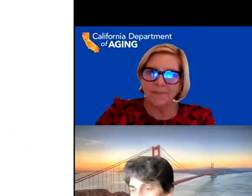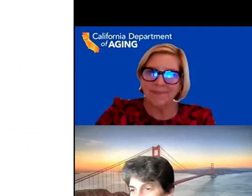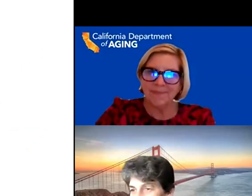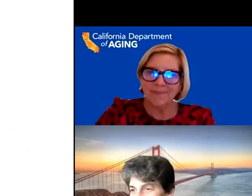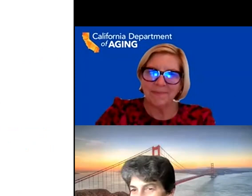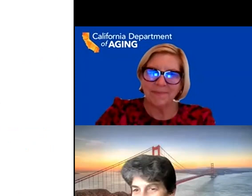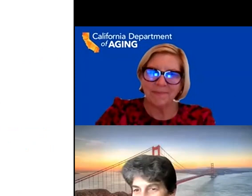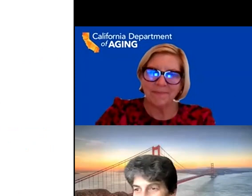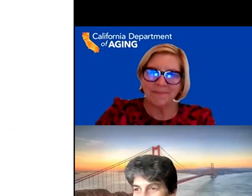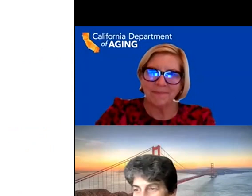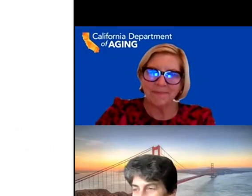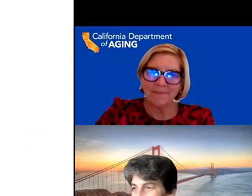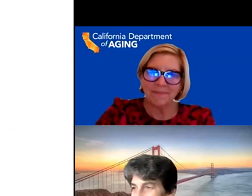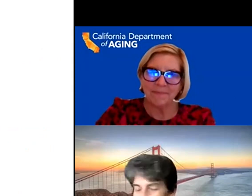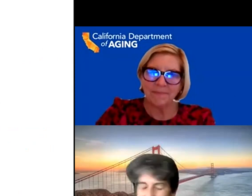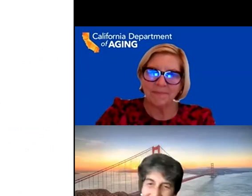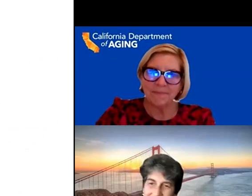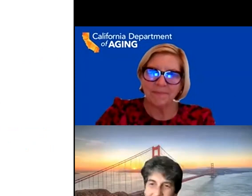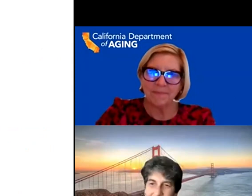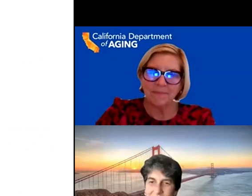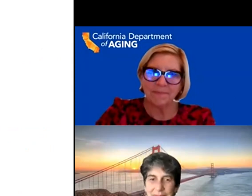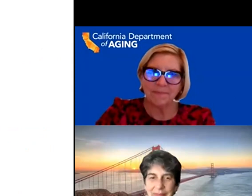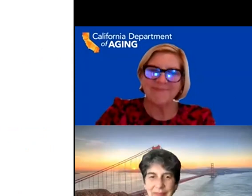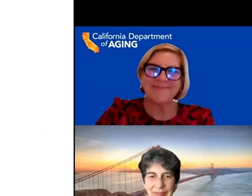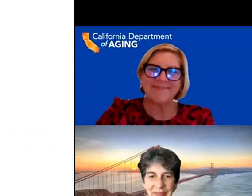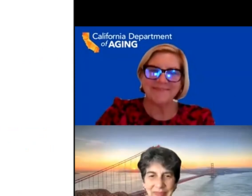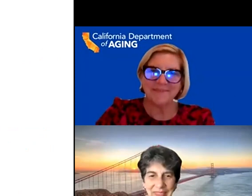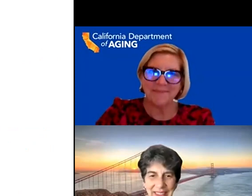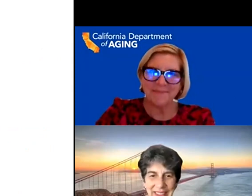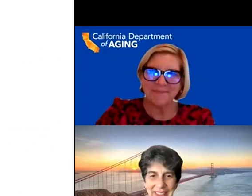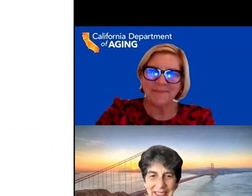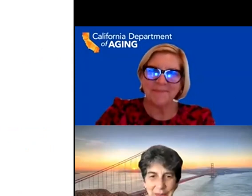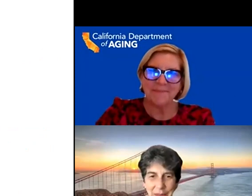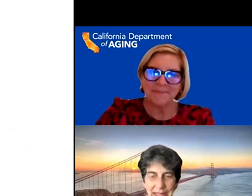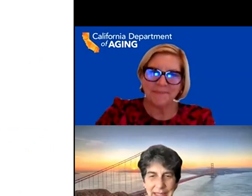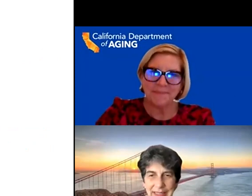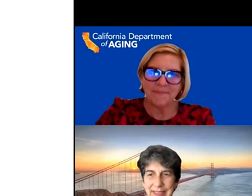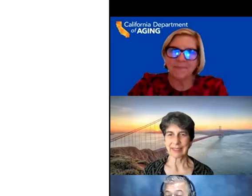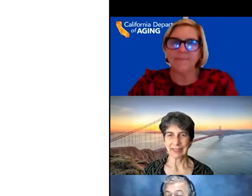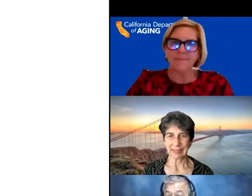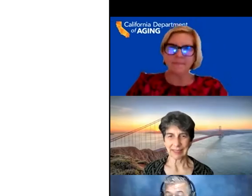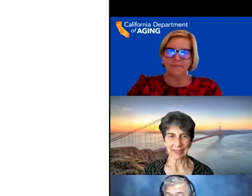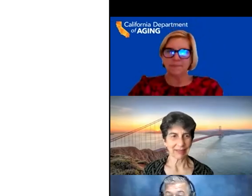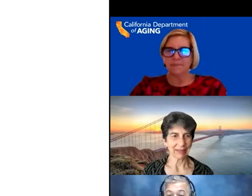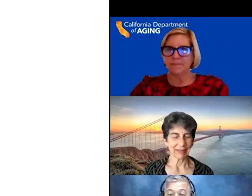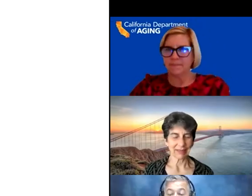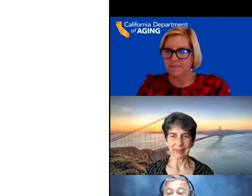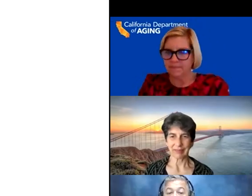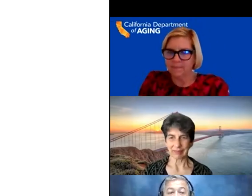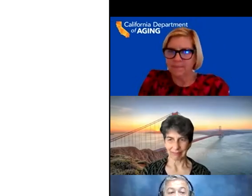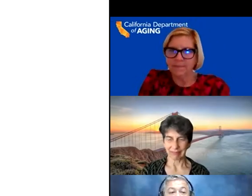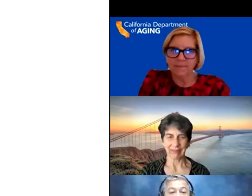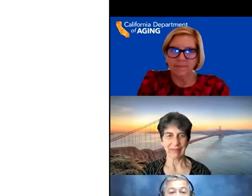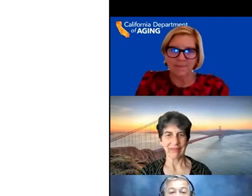Sure. We now have joining us Debbie Toth with Choice in Aging. She's going to share some updates on